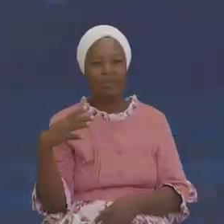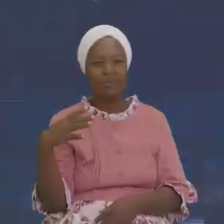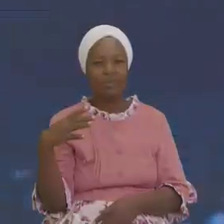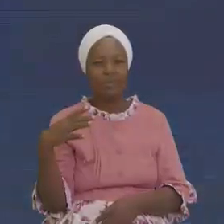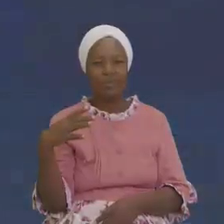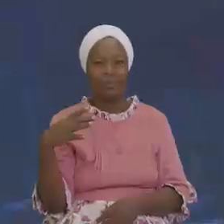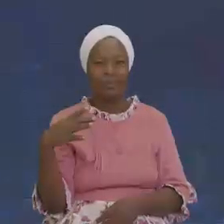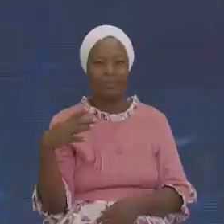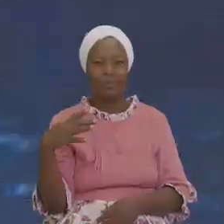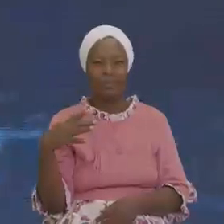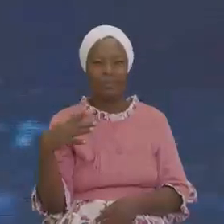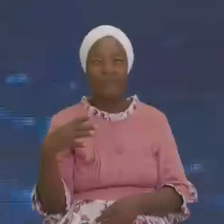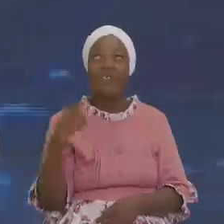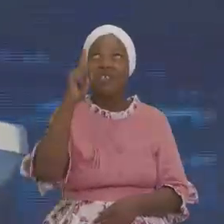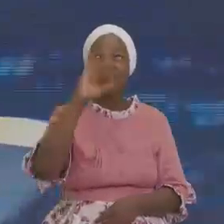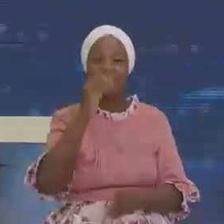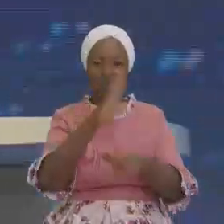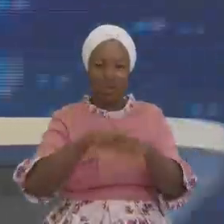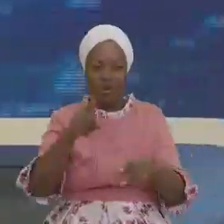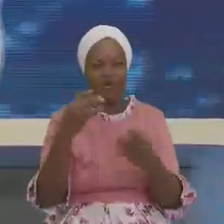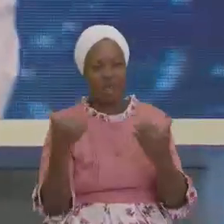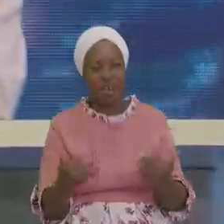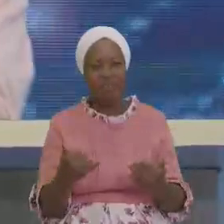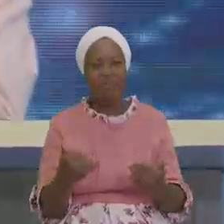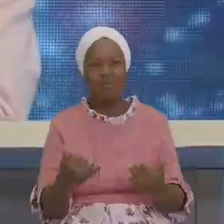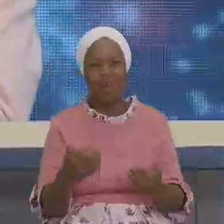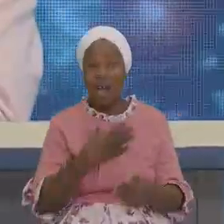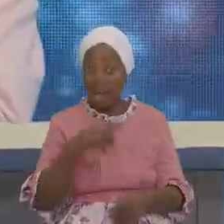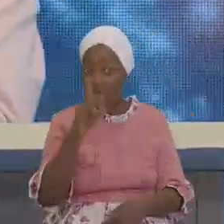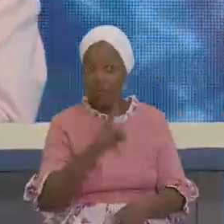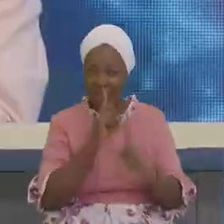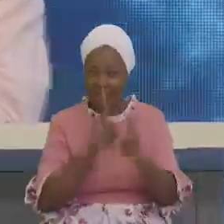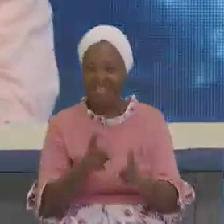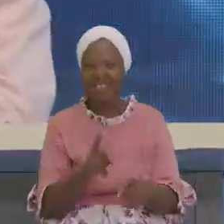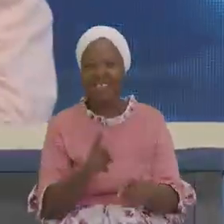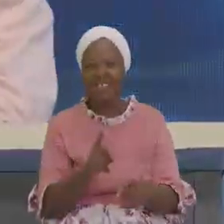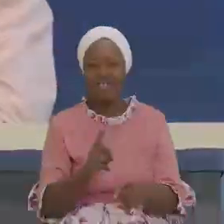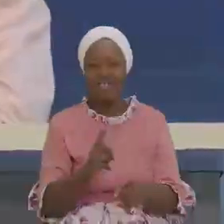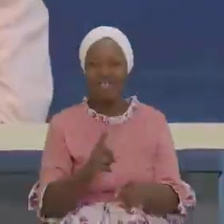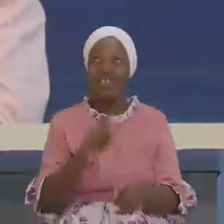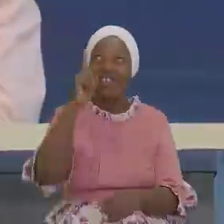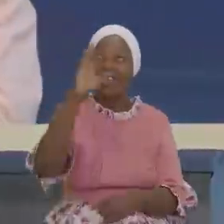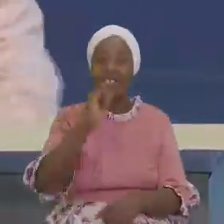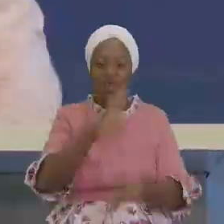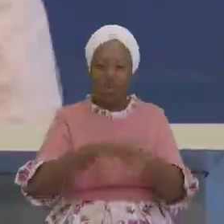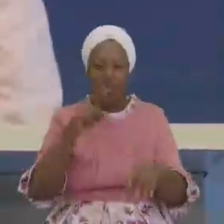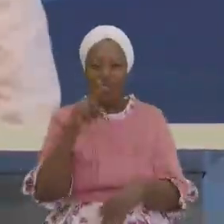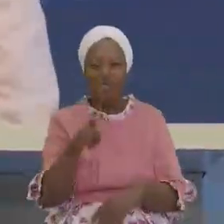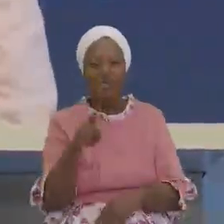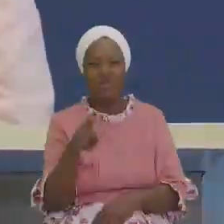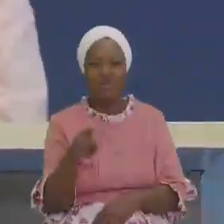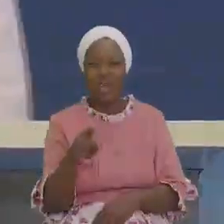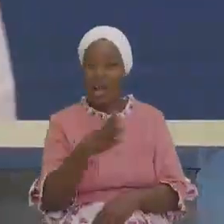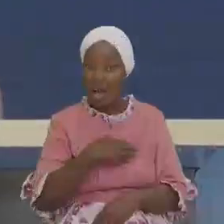He's calling you now. And you will respond is calling you, and you